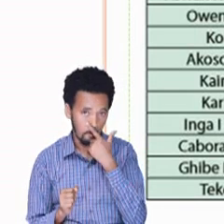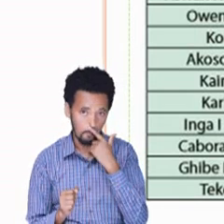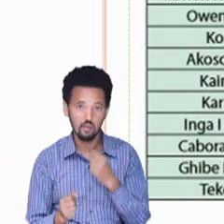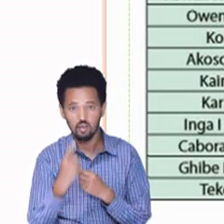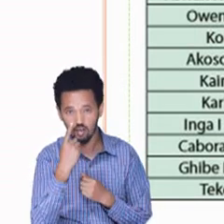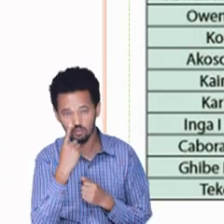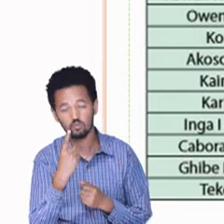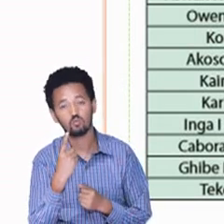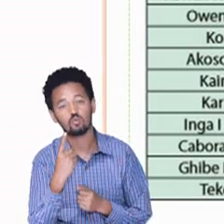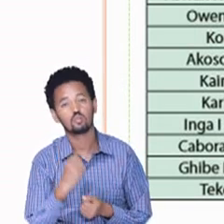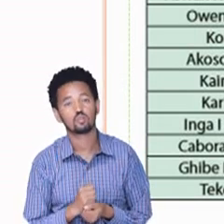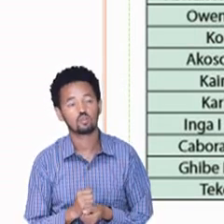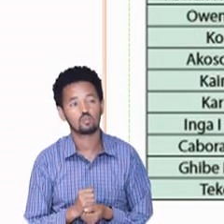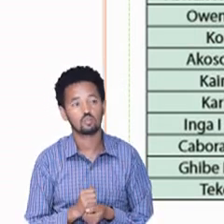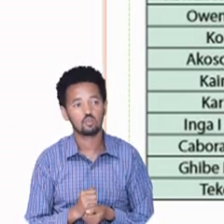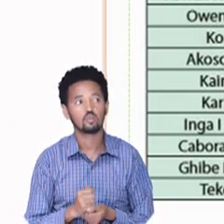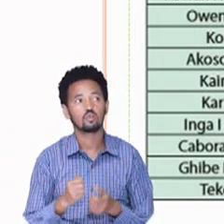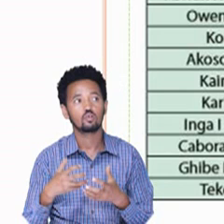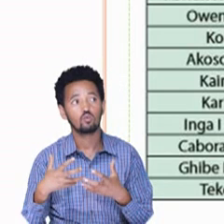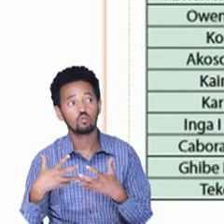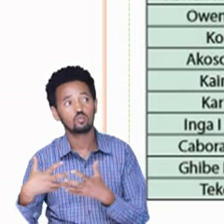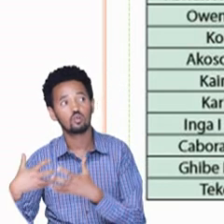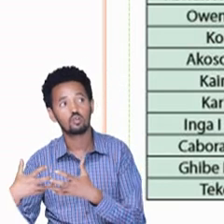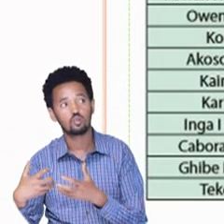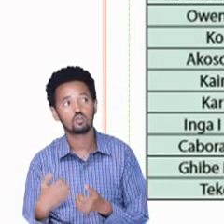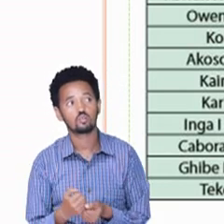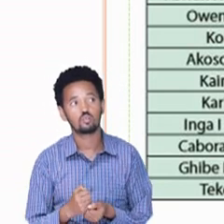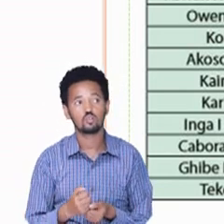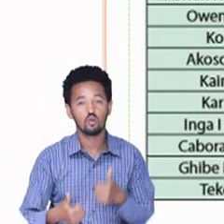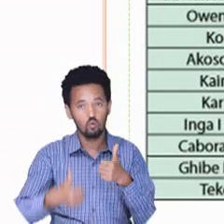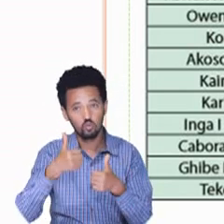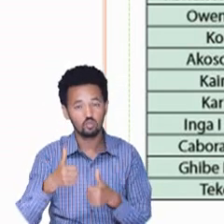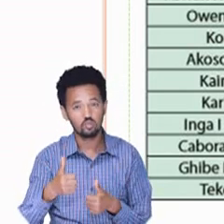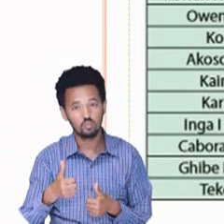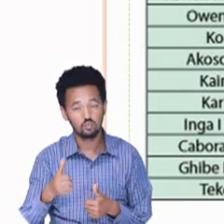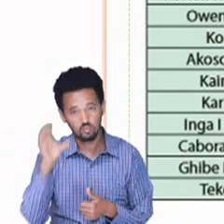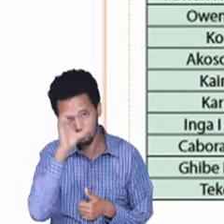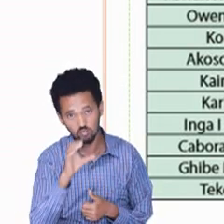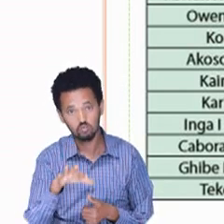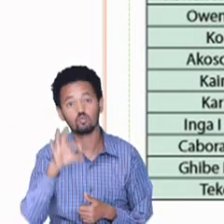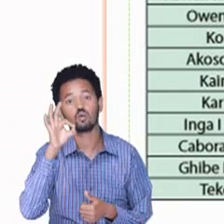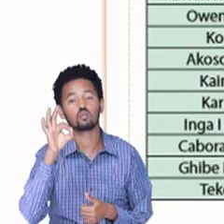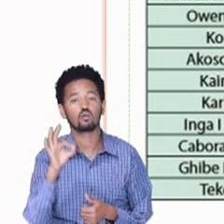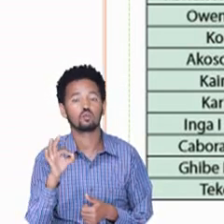Aswan High Dams, constructed over Nile River, which is found in Egypt.